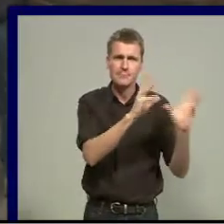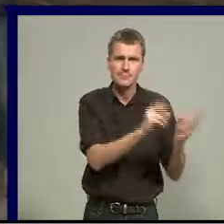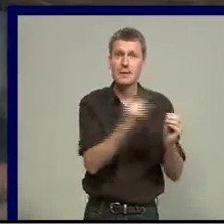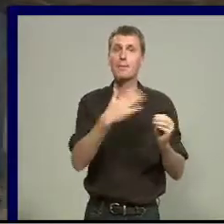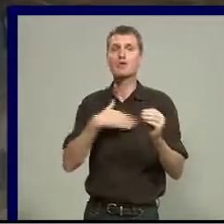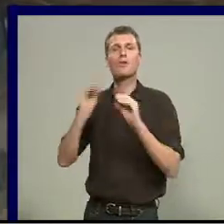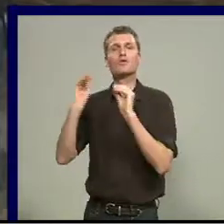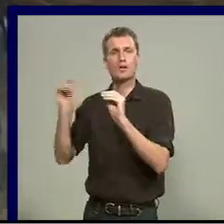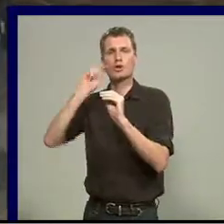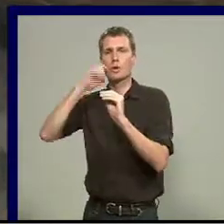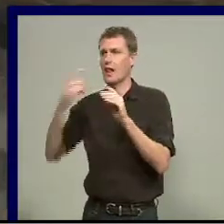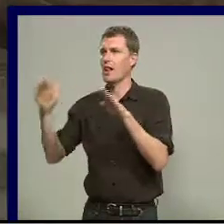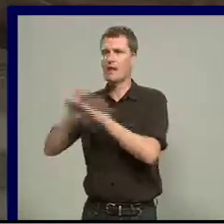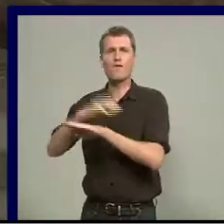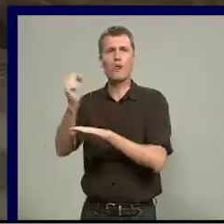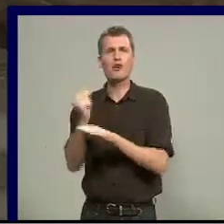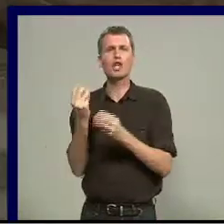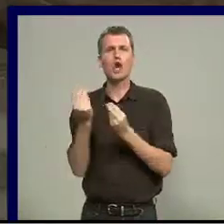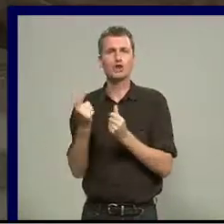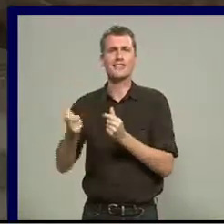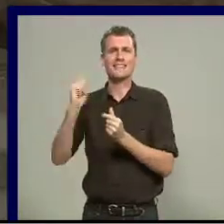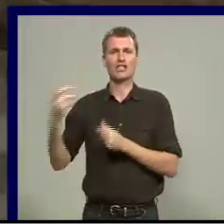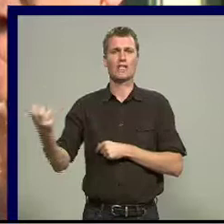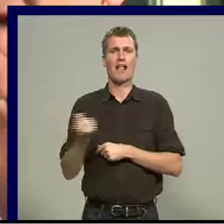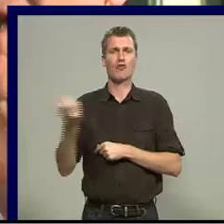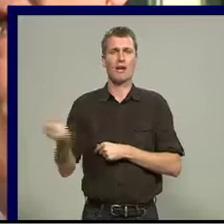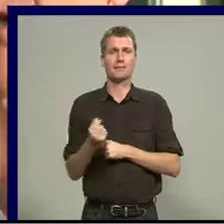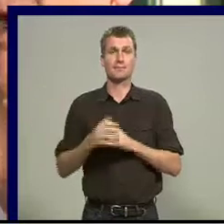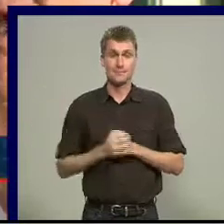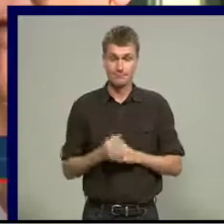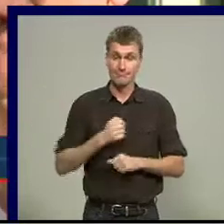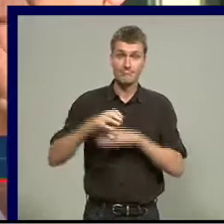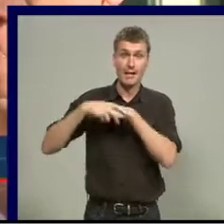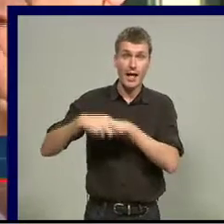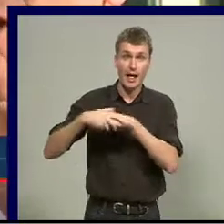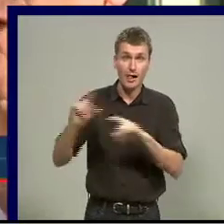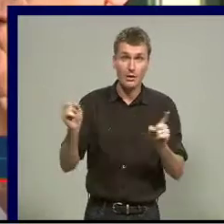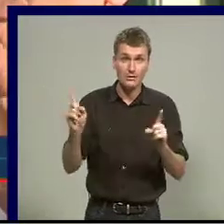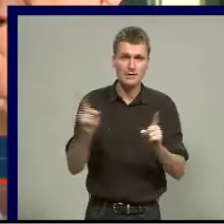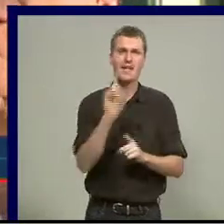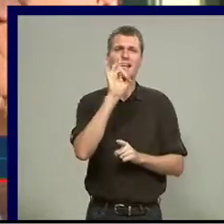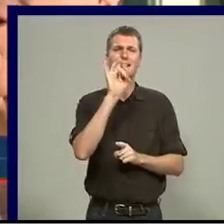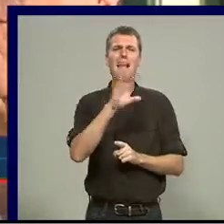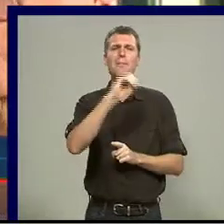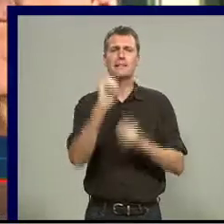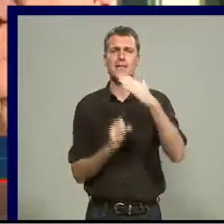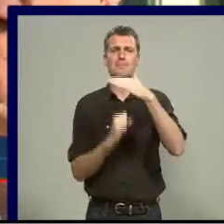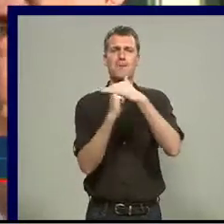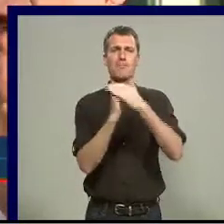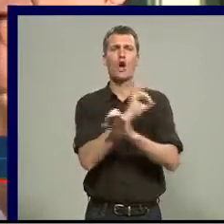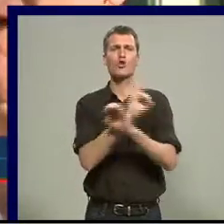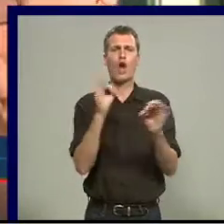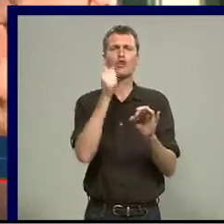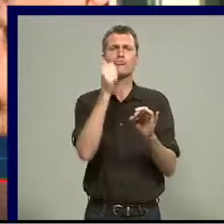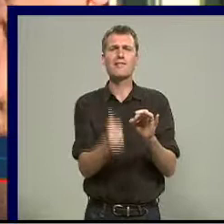teachers' salaries. The deal with the government with integrated schools is that you can have up to 10% what they call non-preference enrolments,